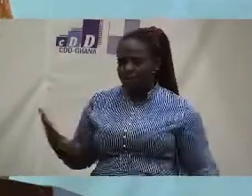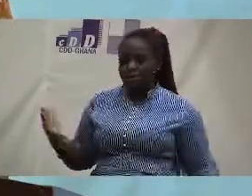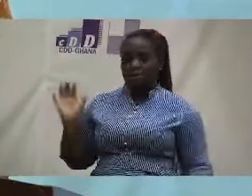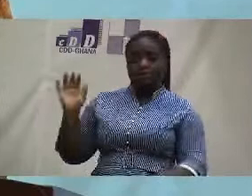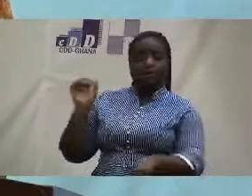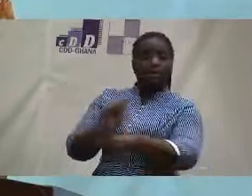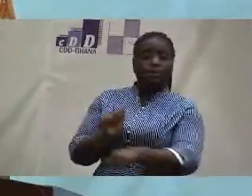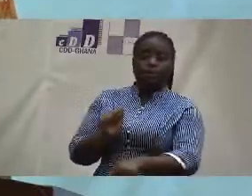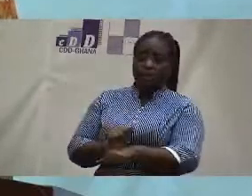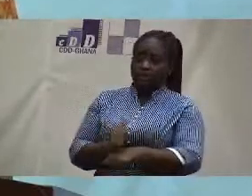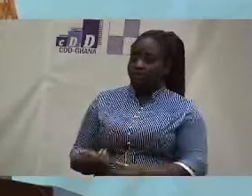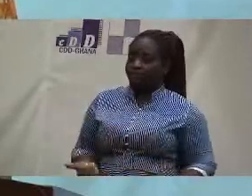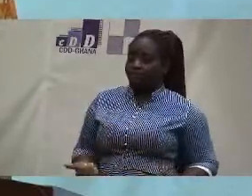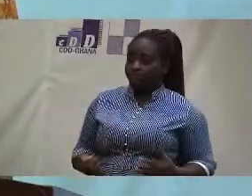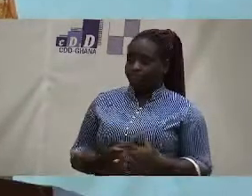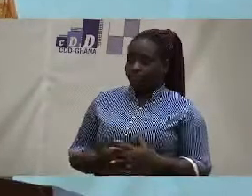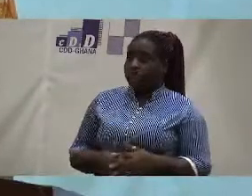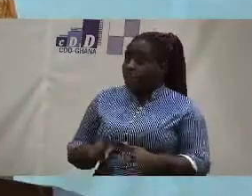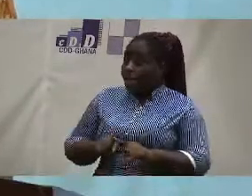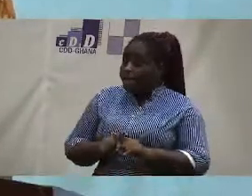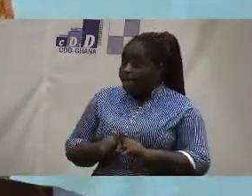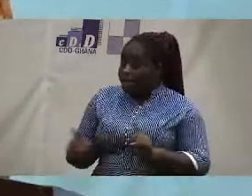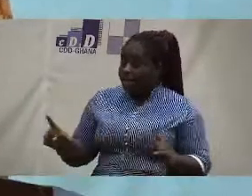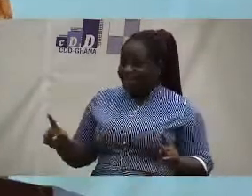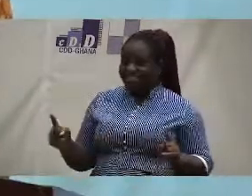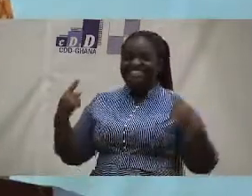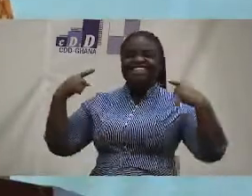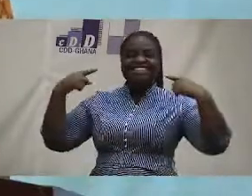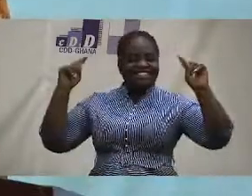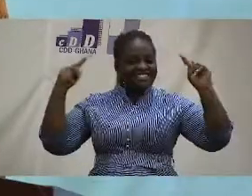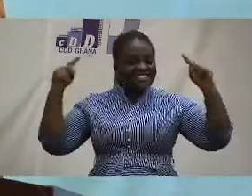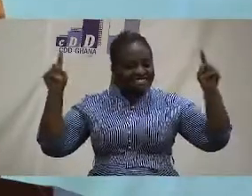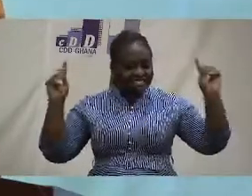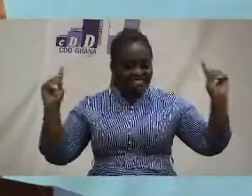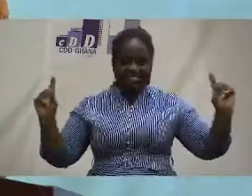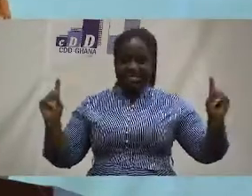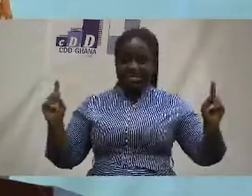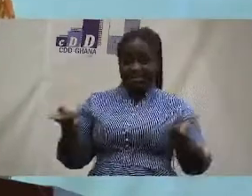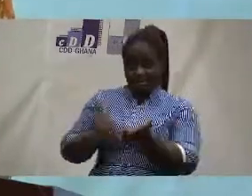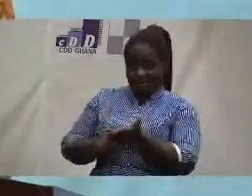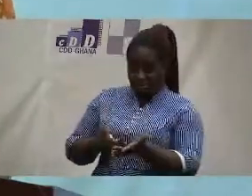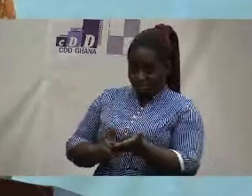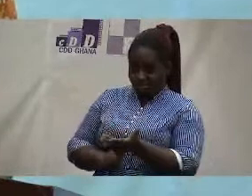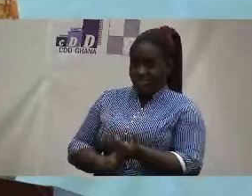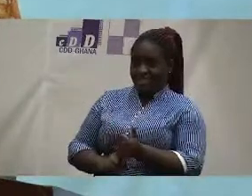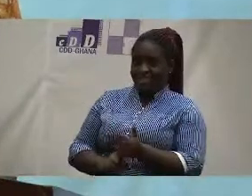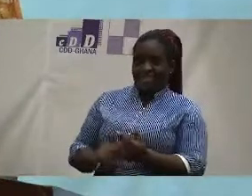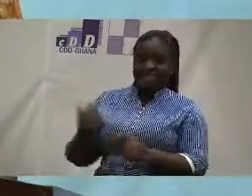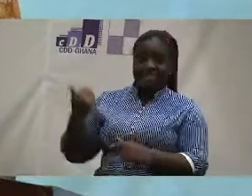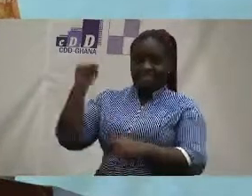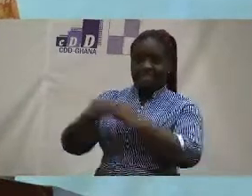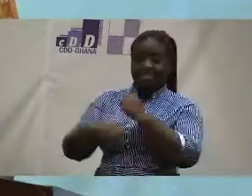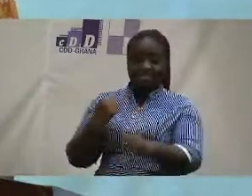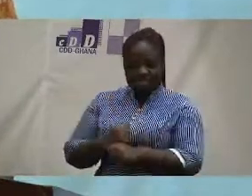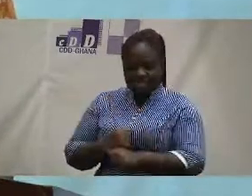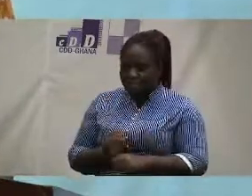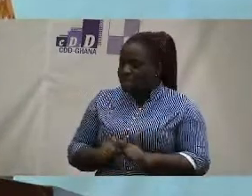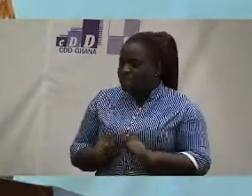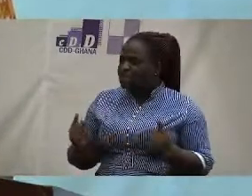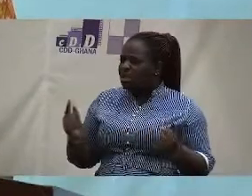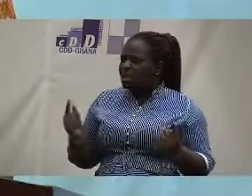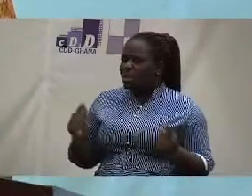work, but also the successes we have actually recorded in the last decade. But how